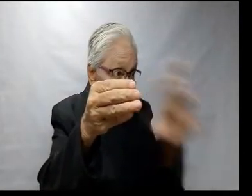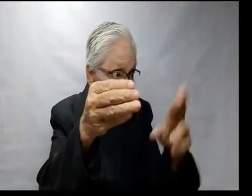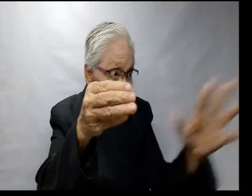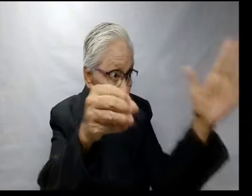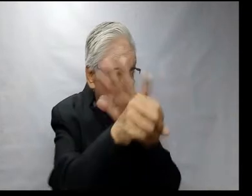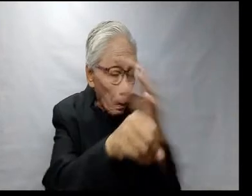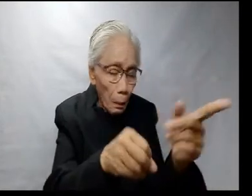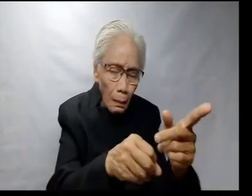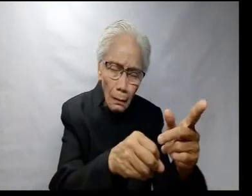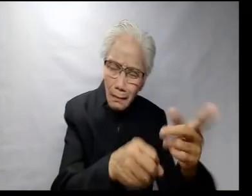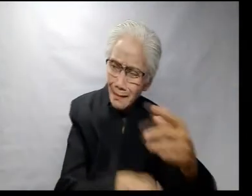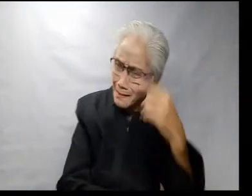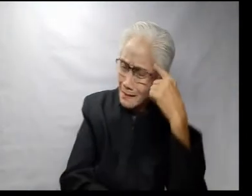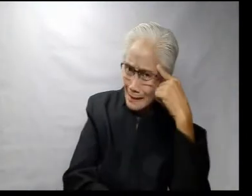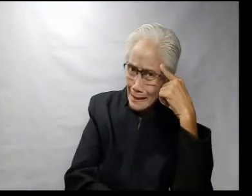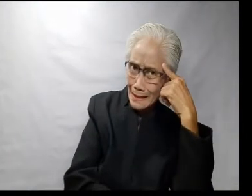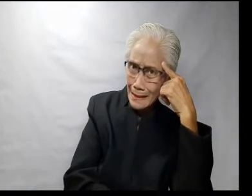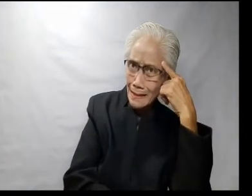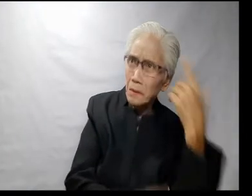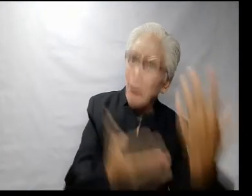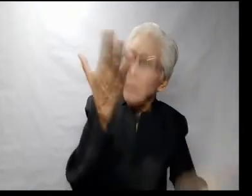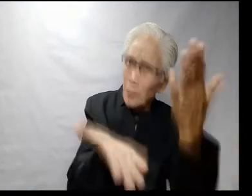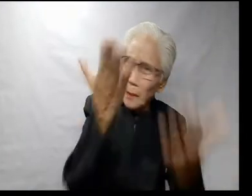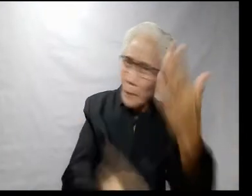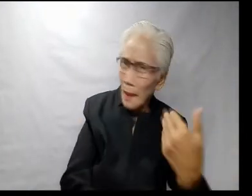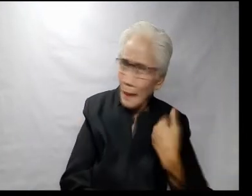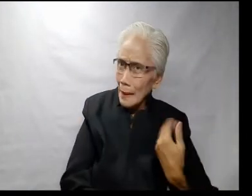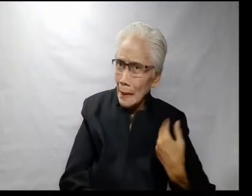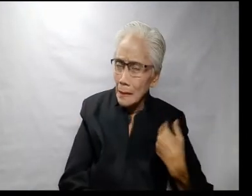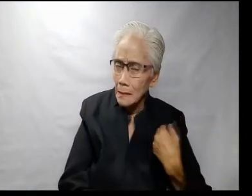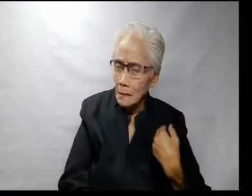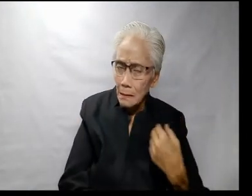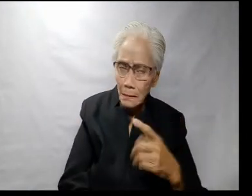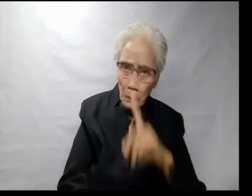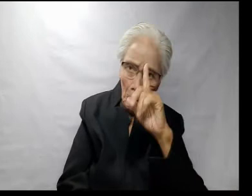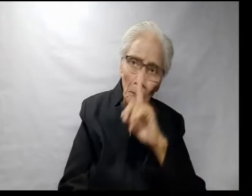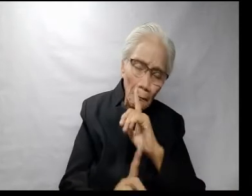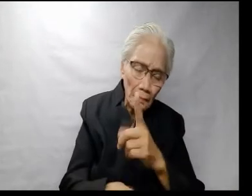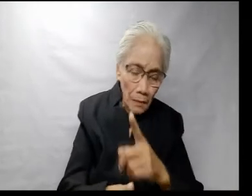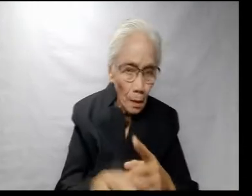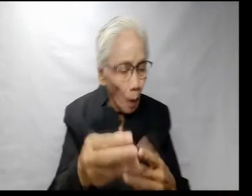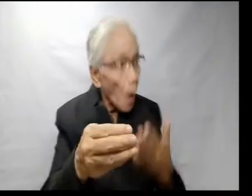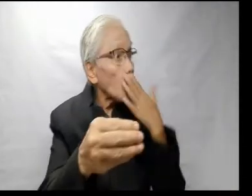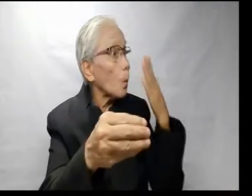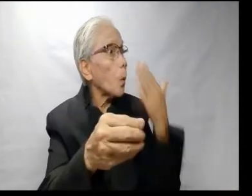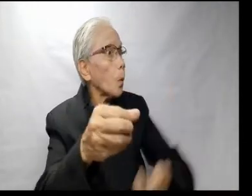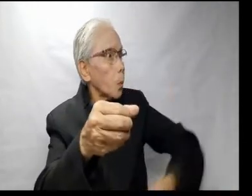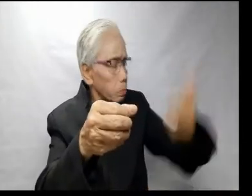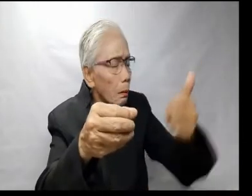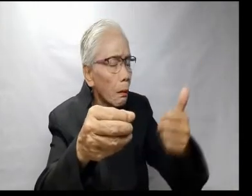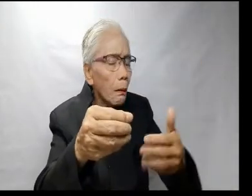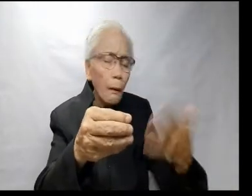full?" By this time, the class was on to him. "Probably not," one of them answered.